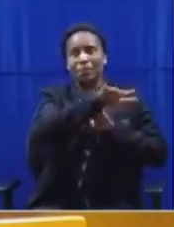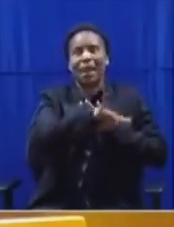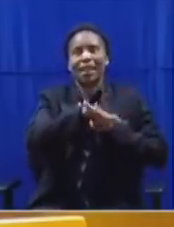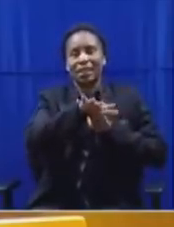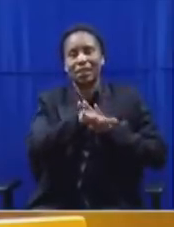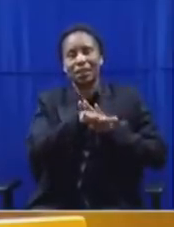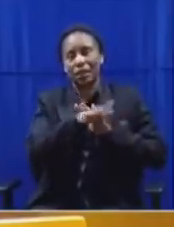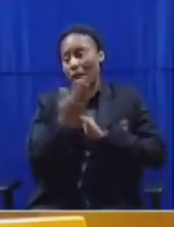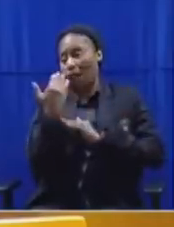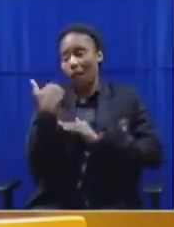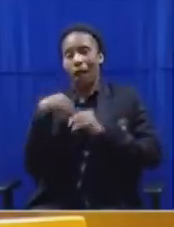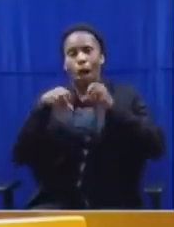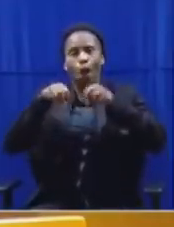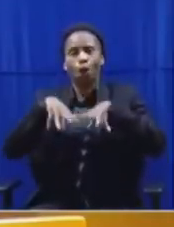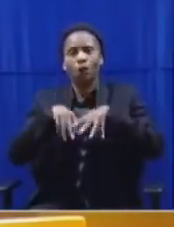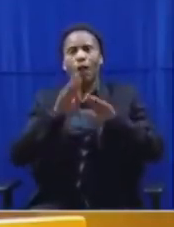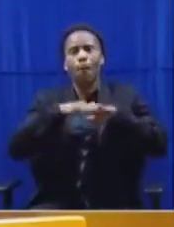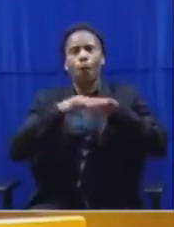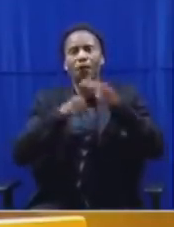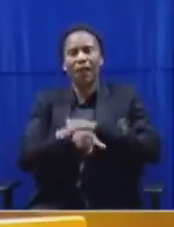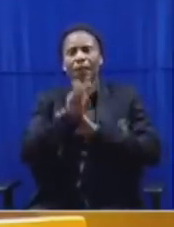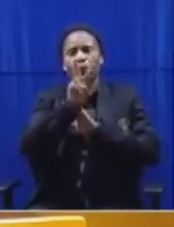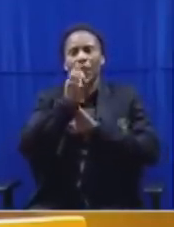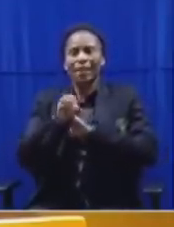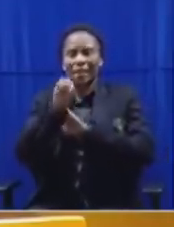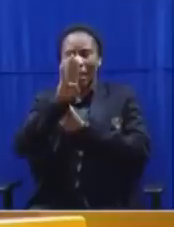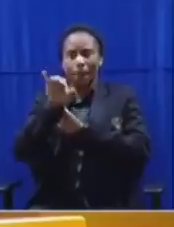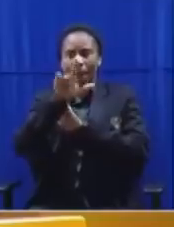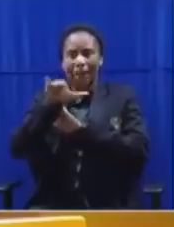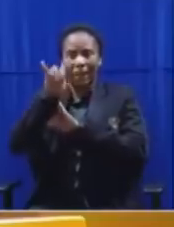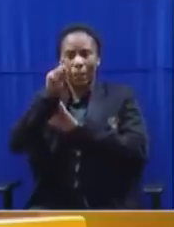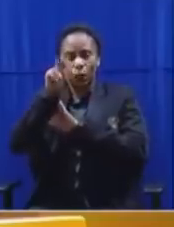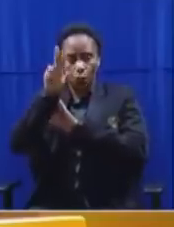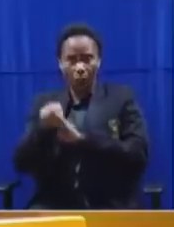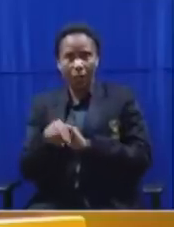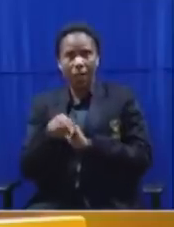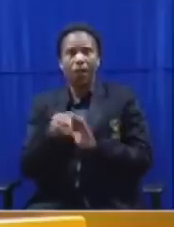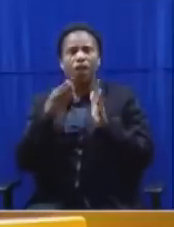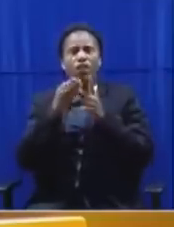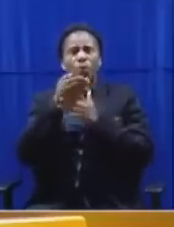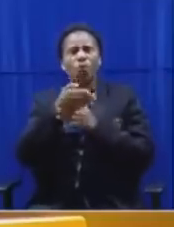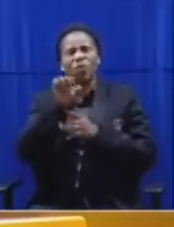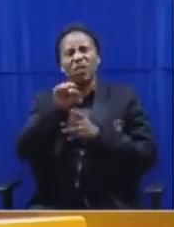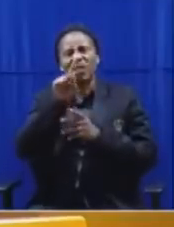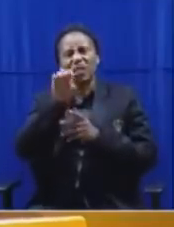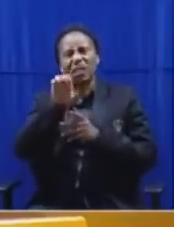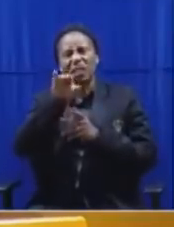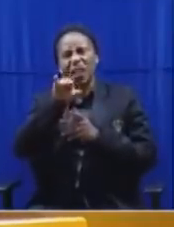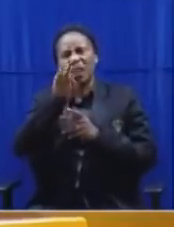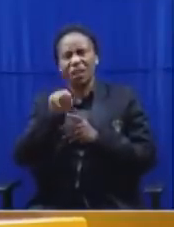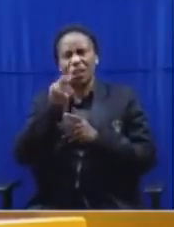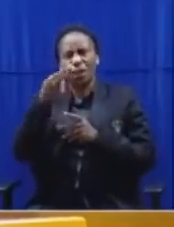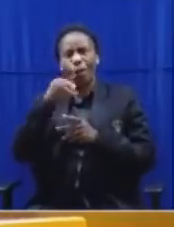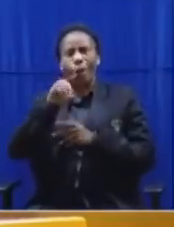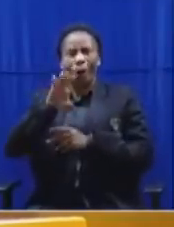a recent loss of more than 20 billion through investments in Steinhoff. So I think that this is a non-debate really in